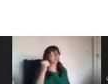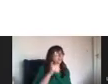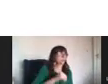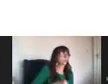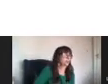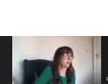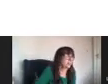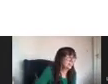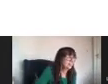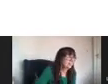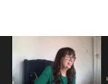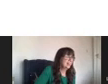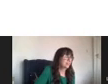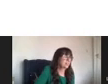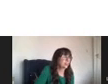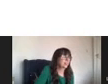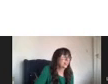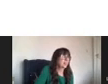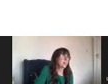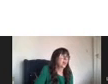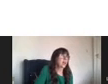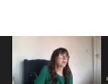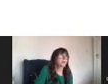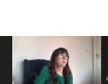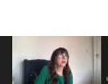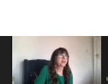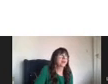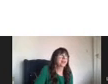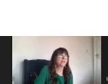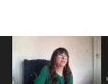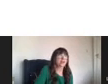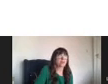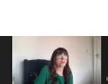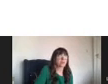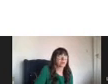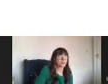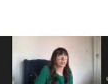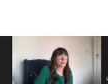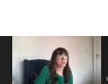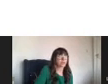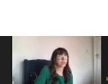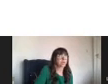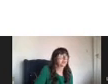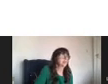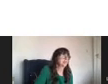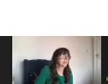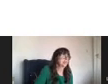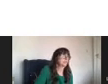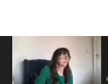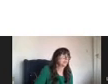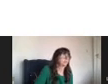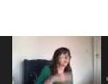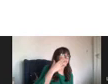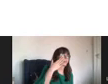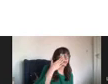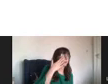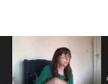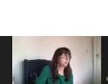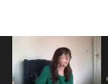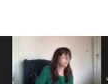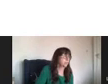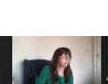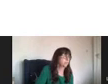as well as the usual stresses of teaching. But I'm making up for it now in the summer term as things ease off a little